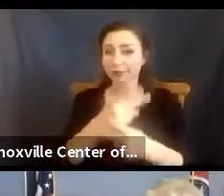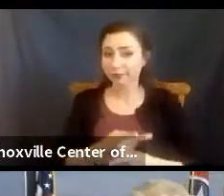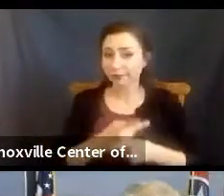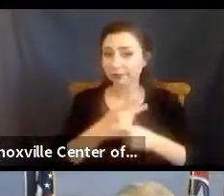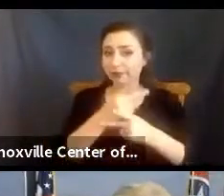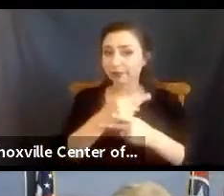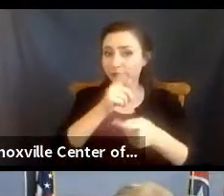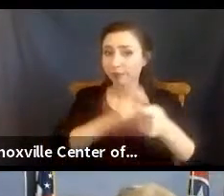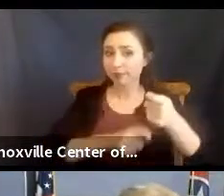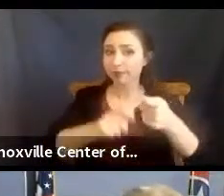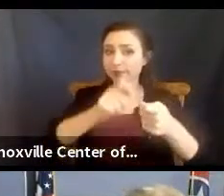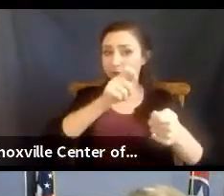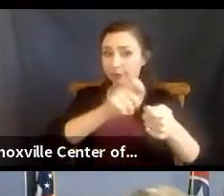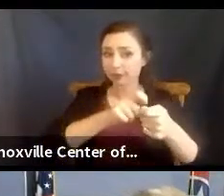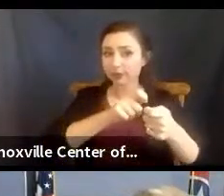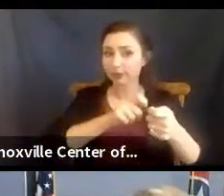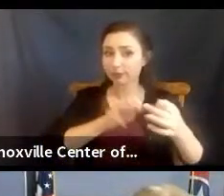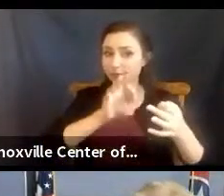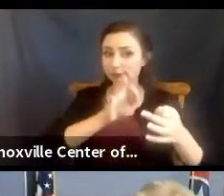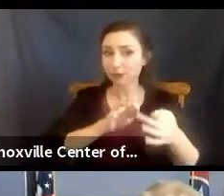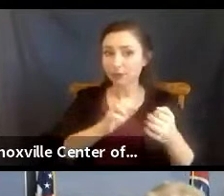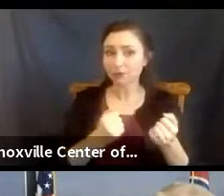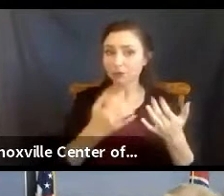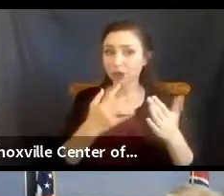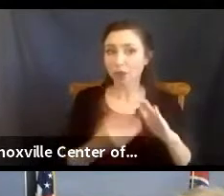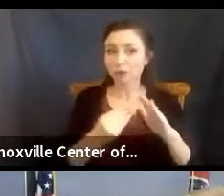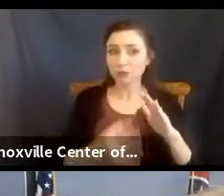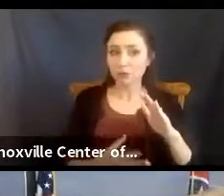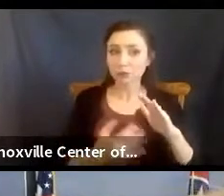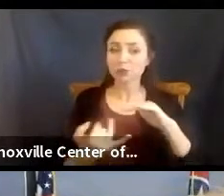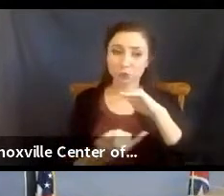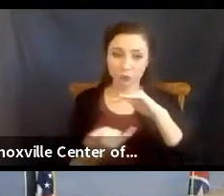and be precise on the number of students that are quarantined